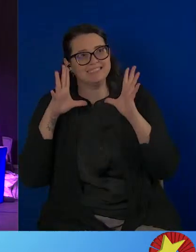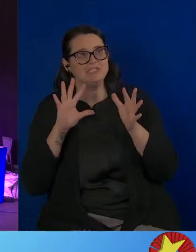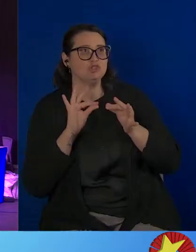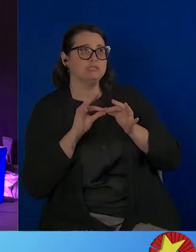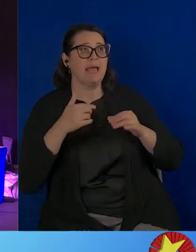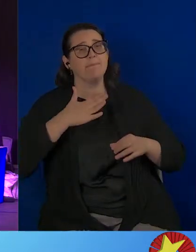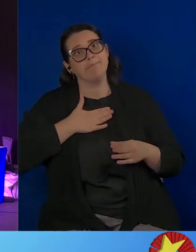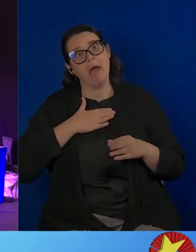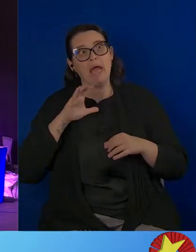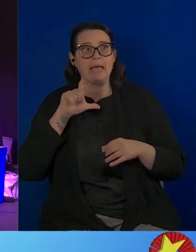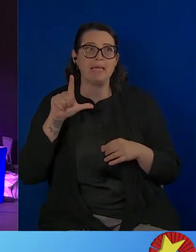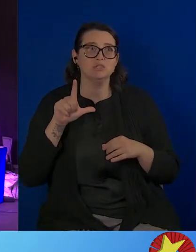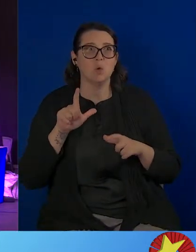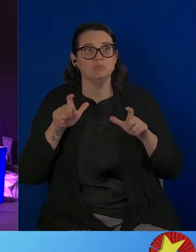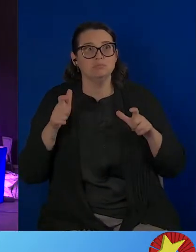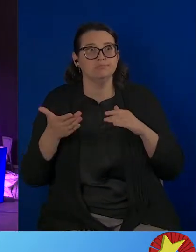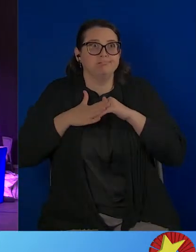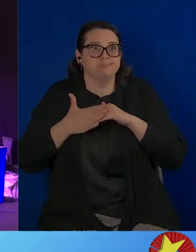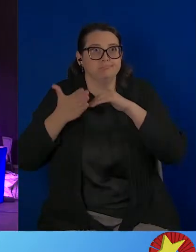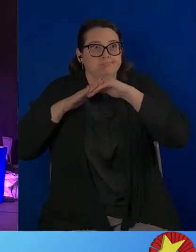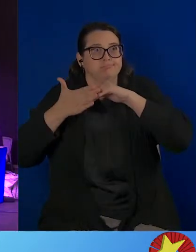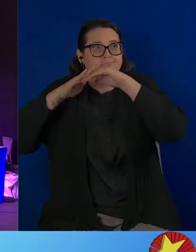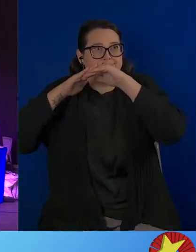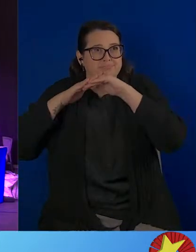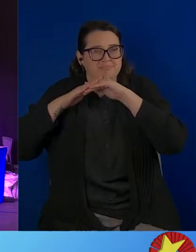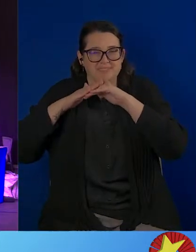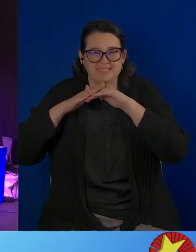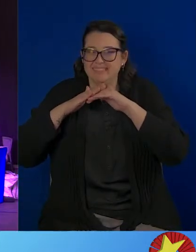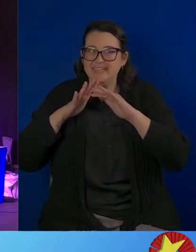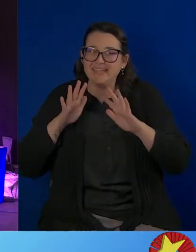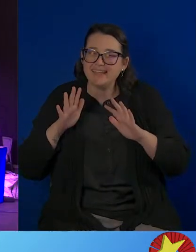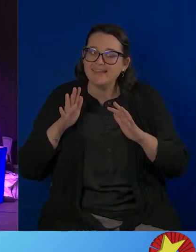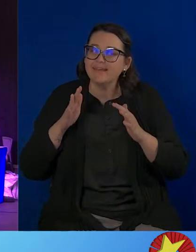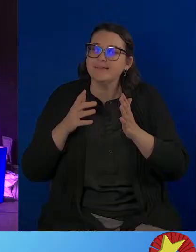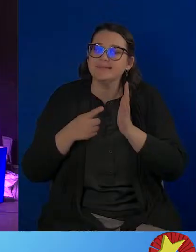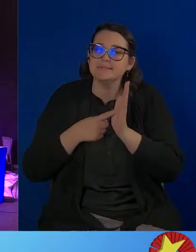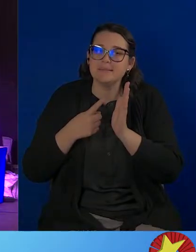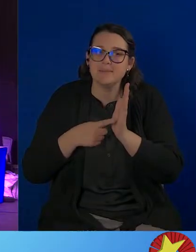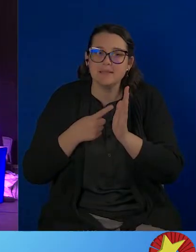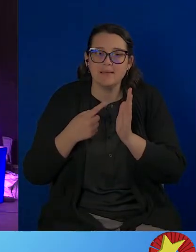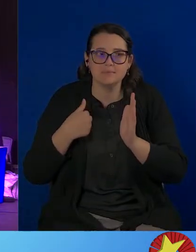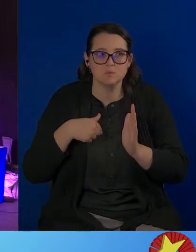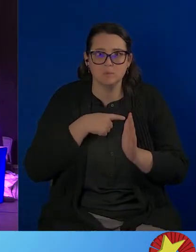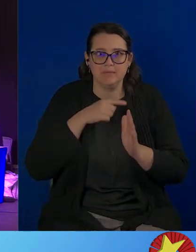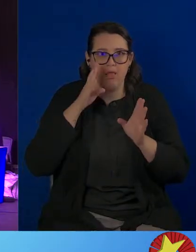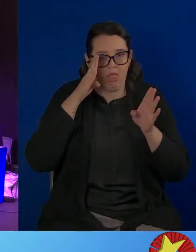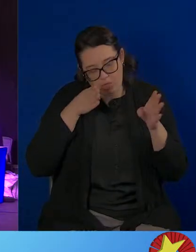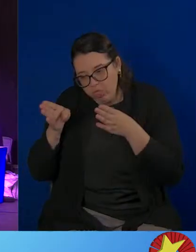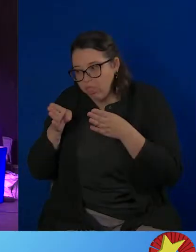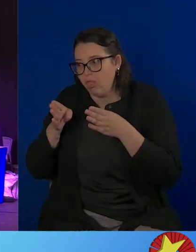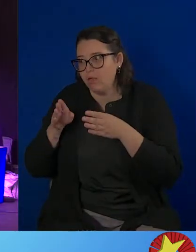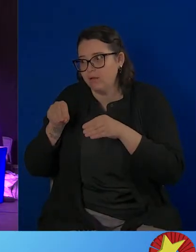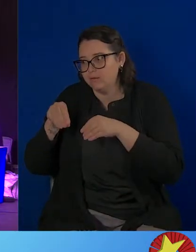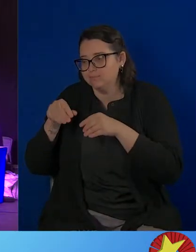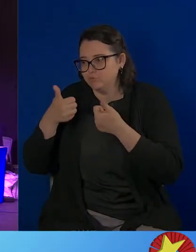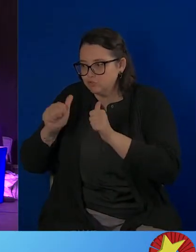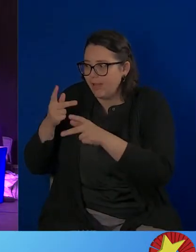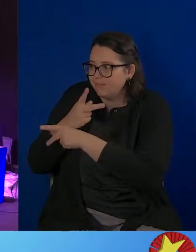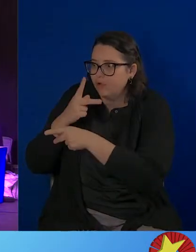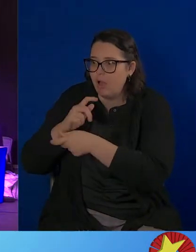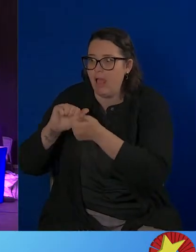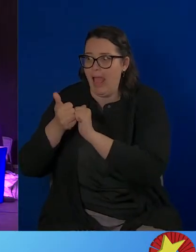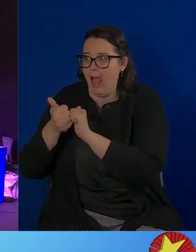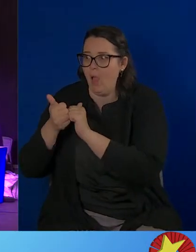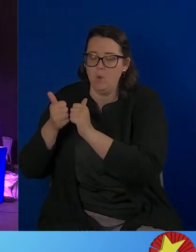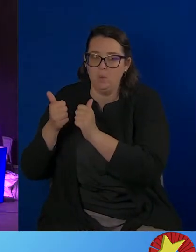in sight, then we stop looking at one thing and we start finding out what relief is necessary. If more money was the answer, then we would have